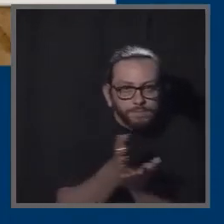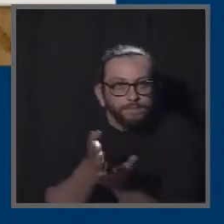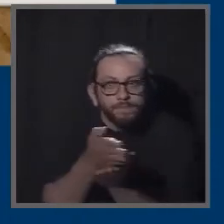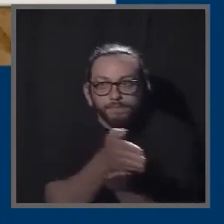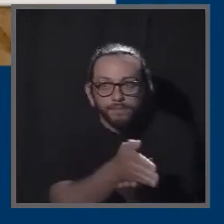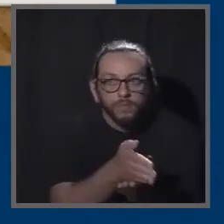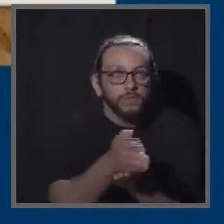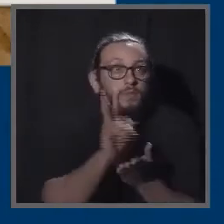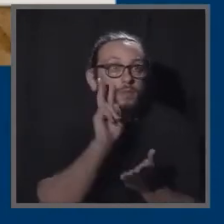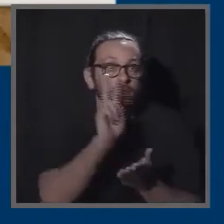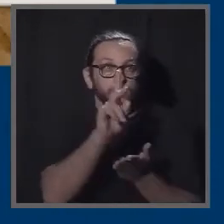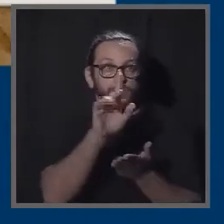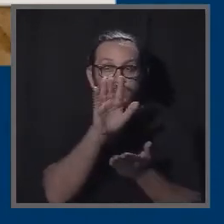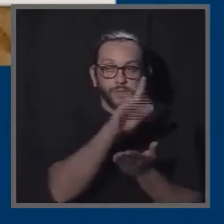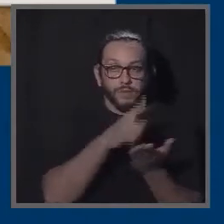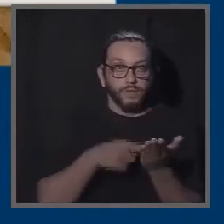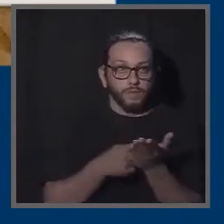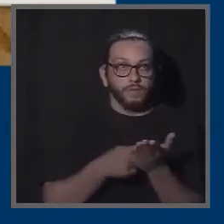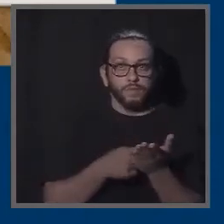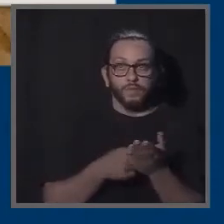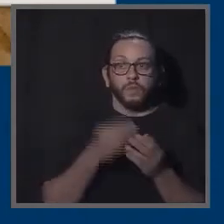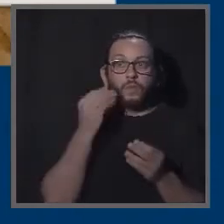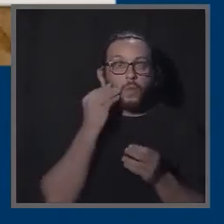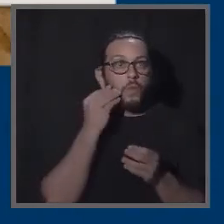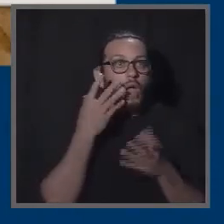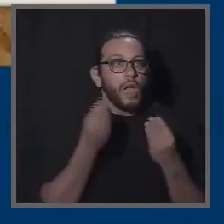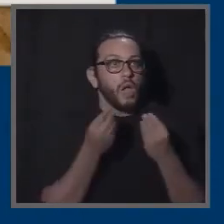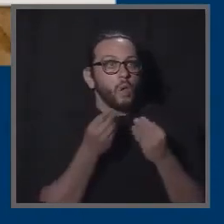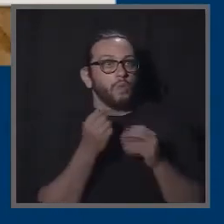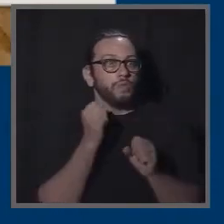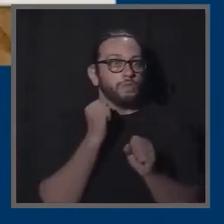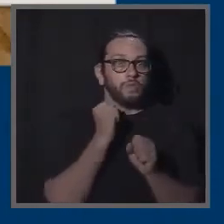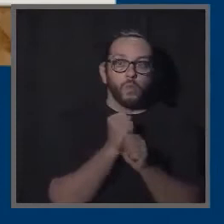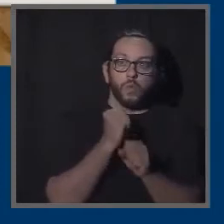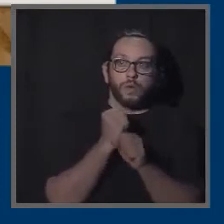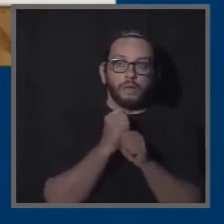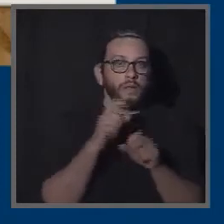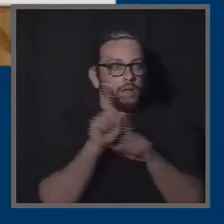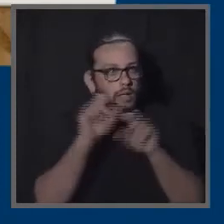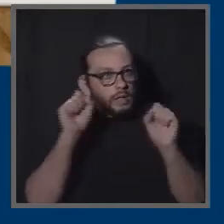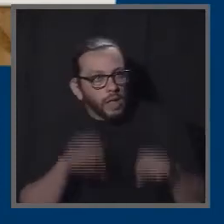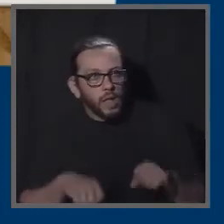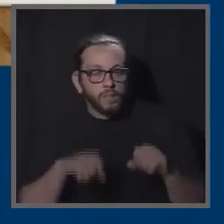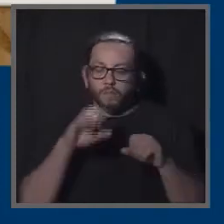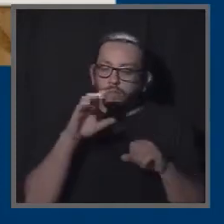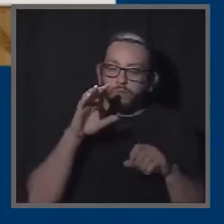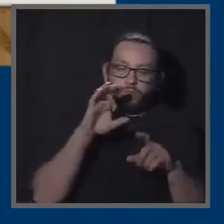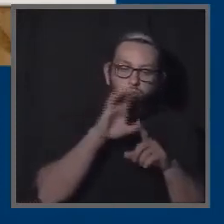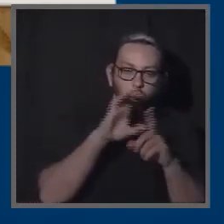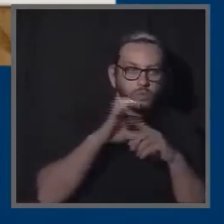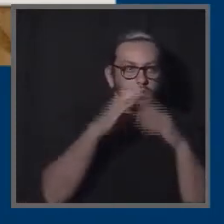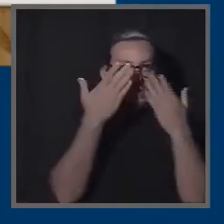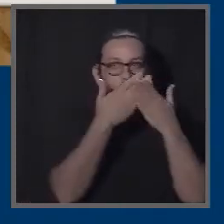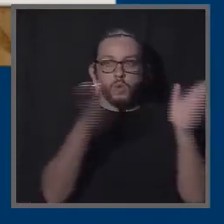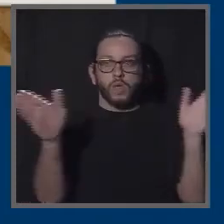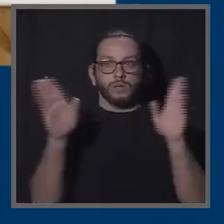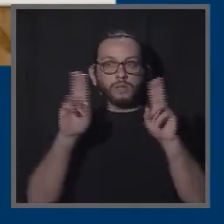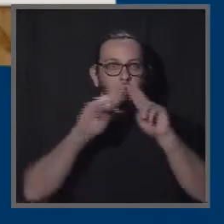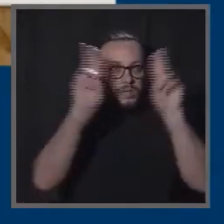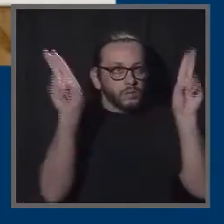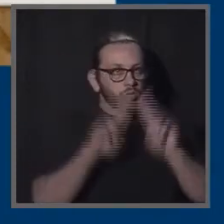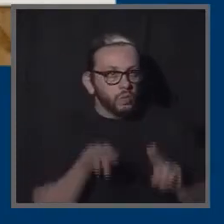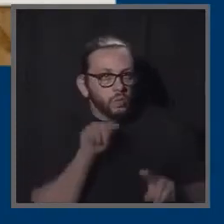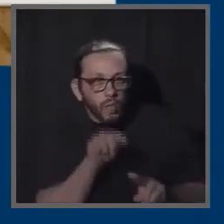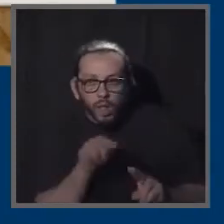to what a ecological approach to cultural democracy could consist of. This is an organization